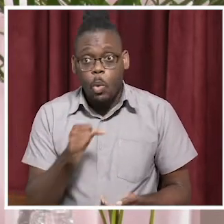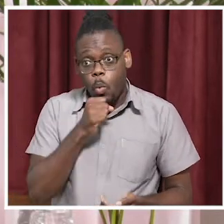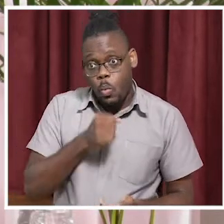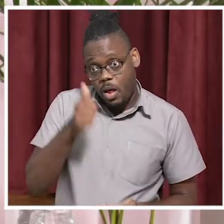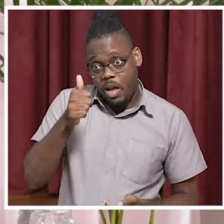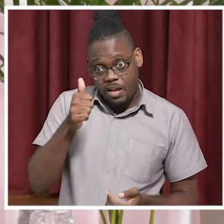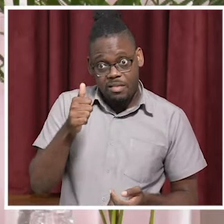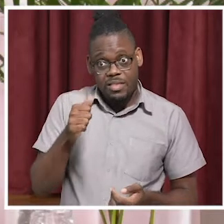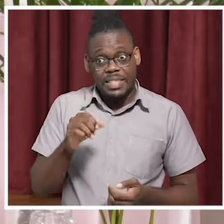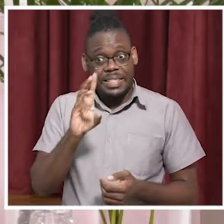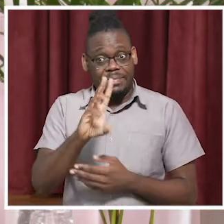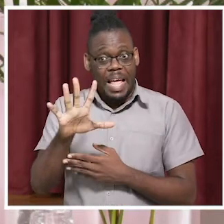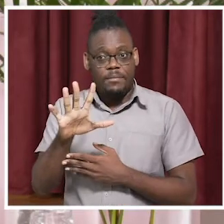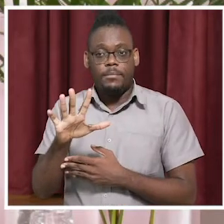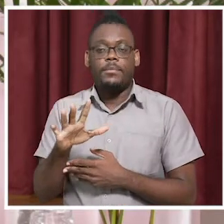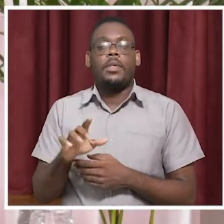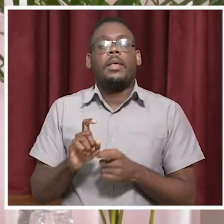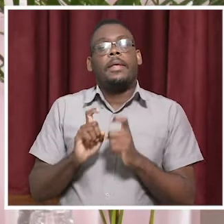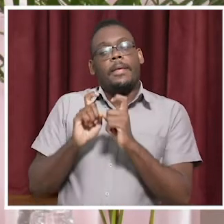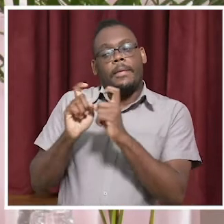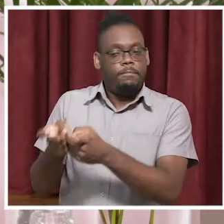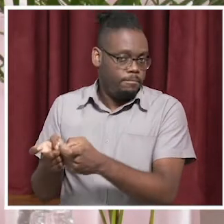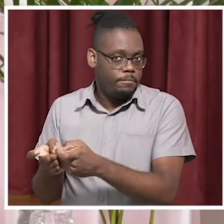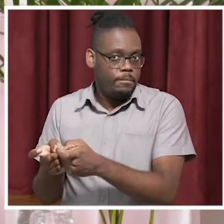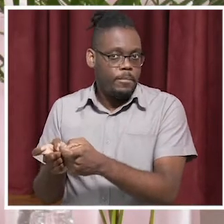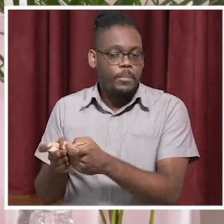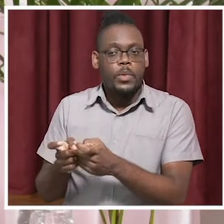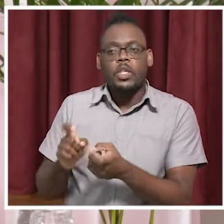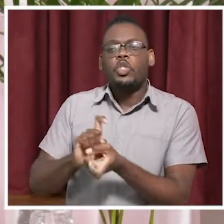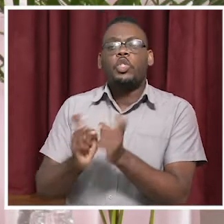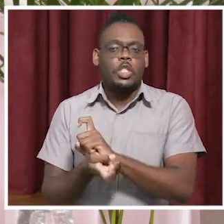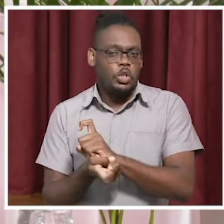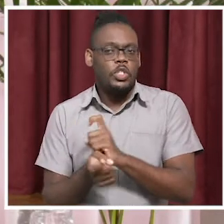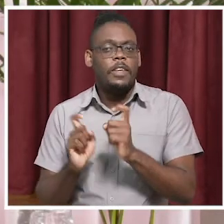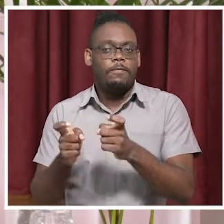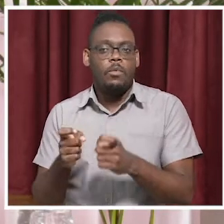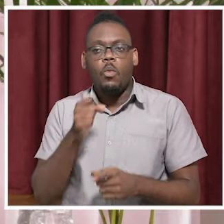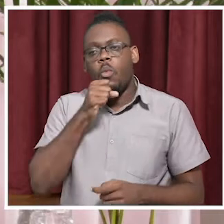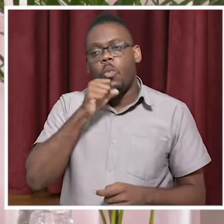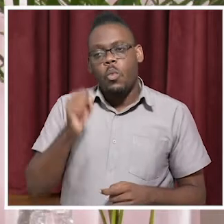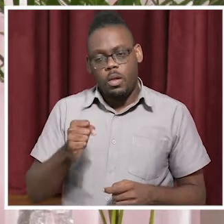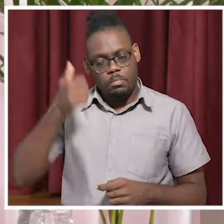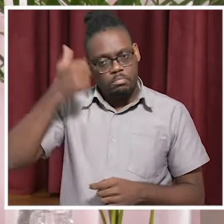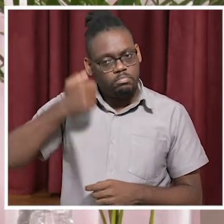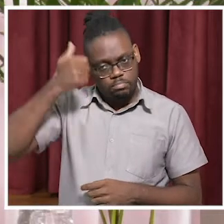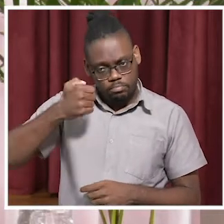they cannot get two most grants at the same at the same time. Okay. Right. So as it states, disability, you must